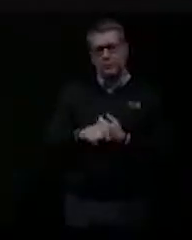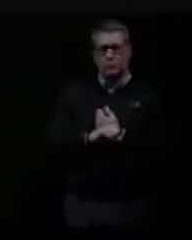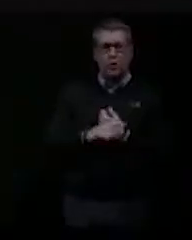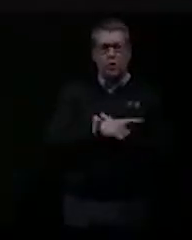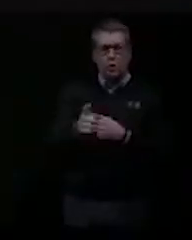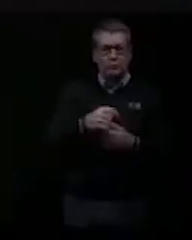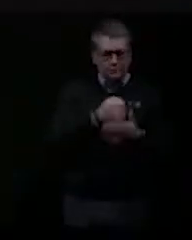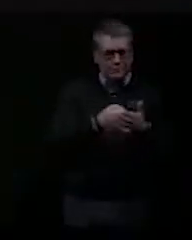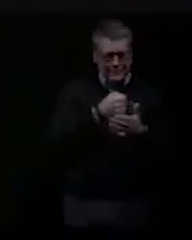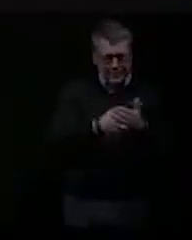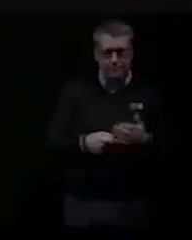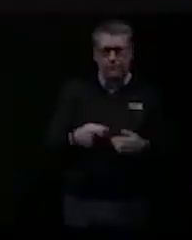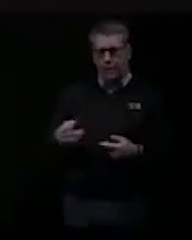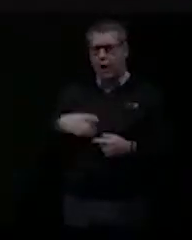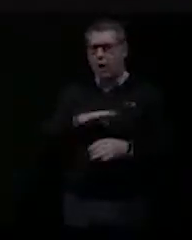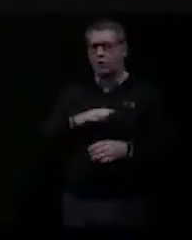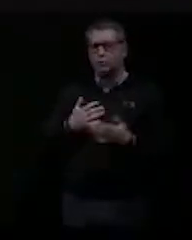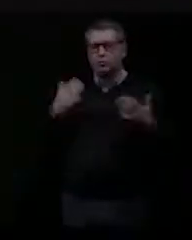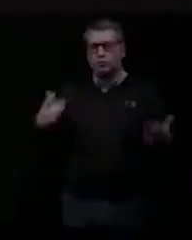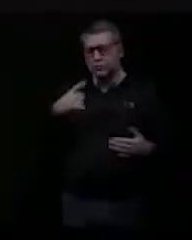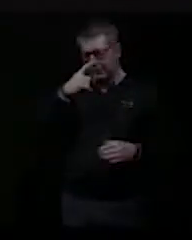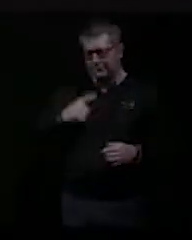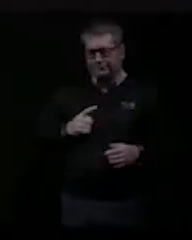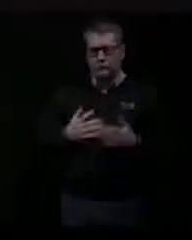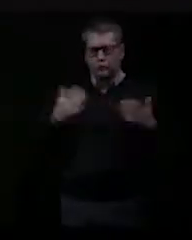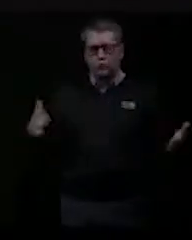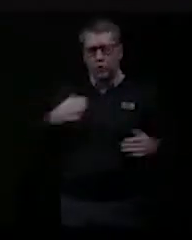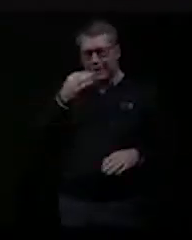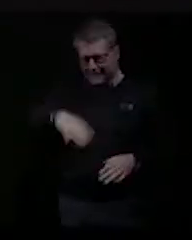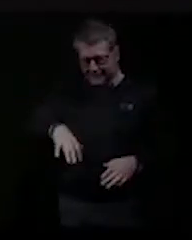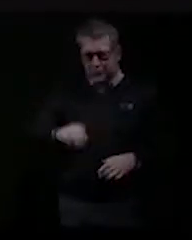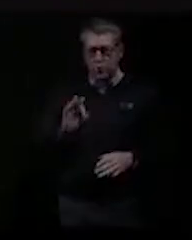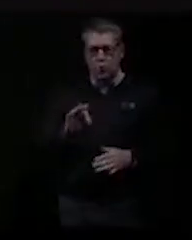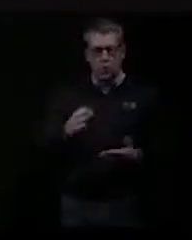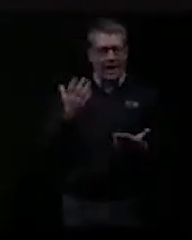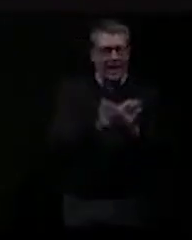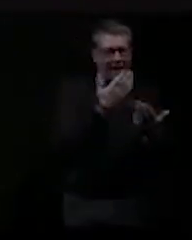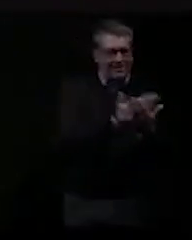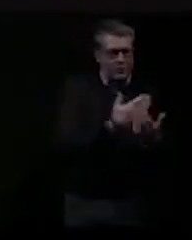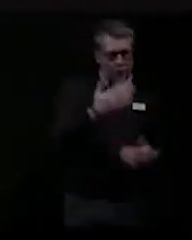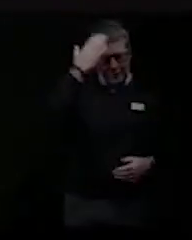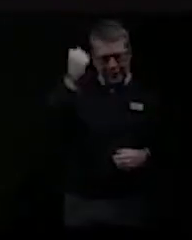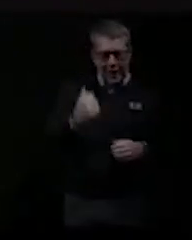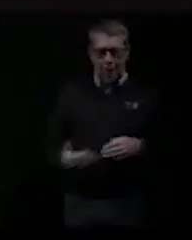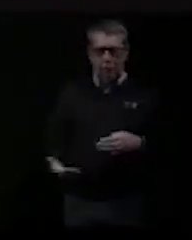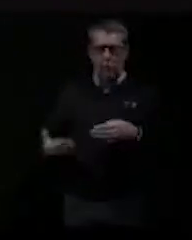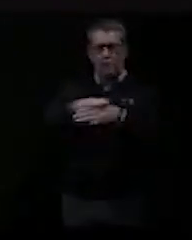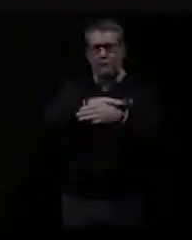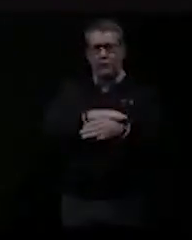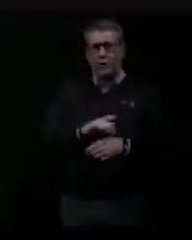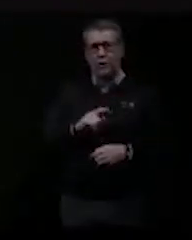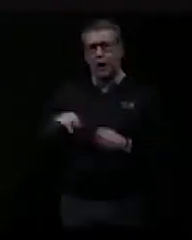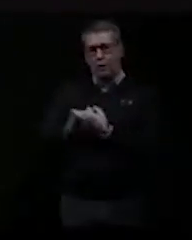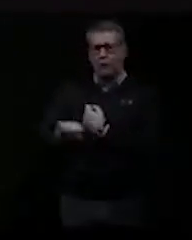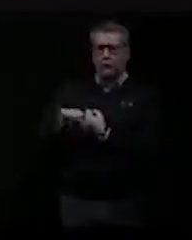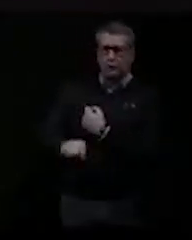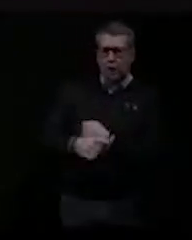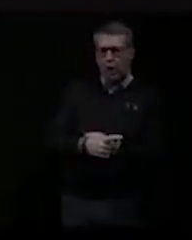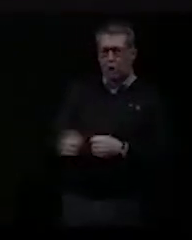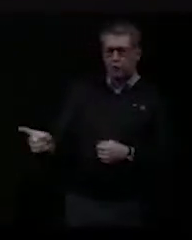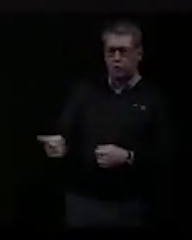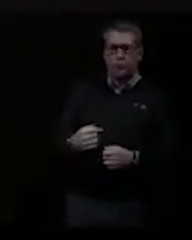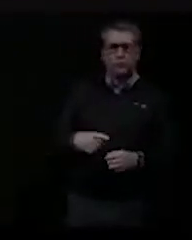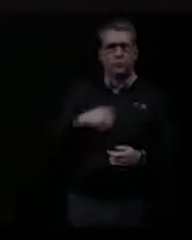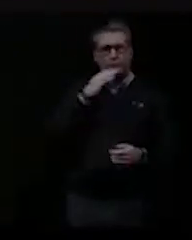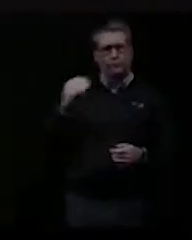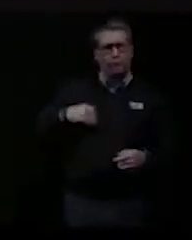risk, and issue recommendations on how states can better fulfill their obligations to protect those who